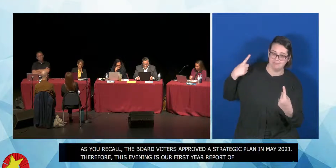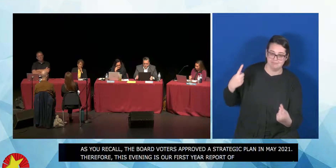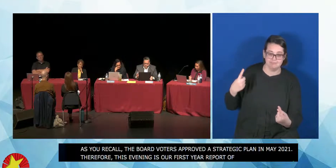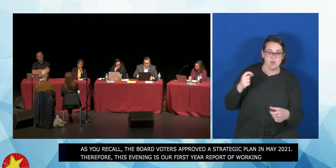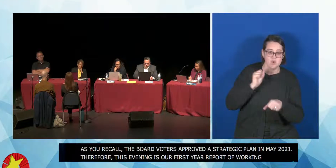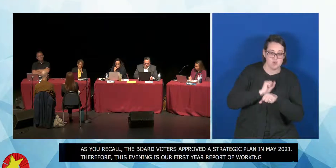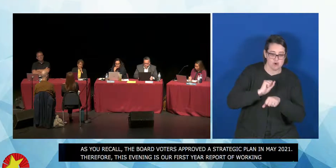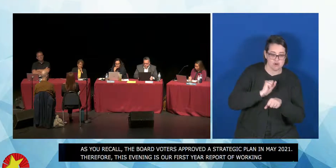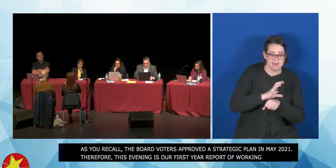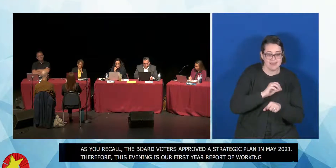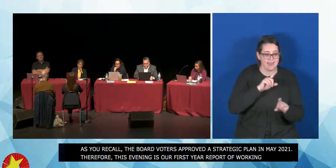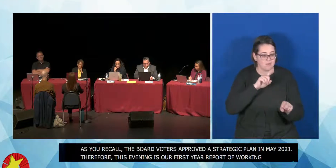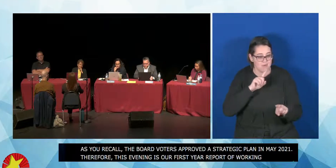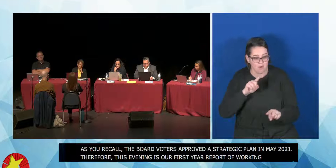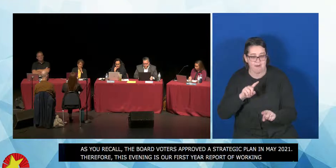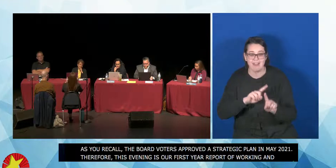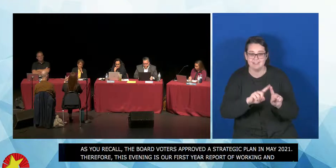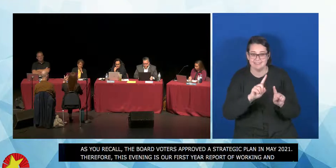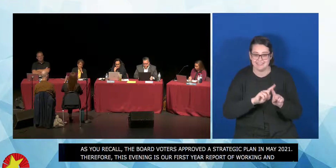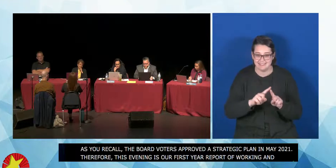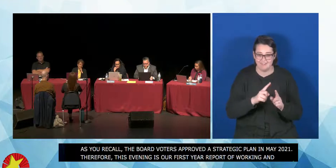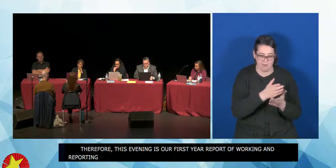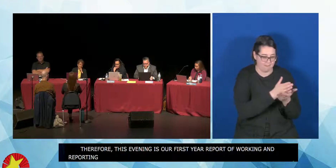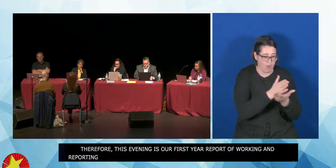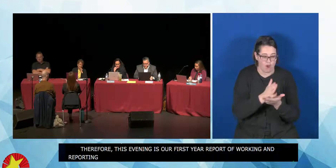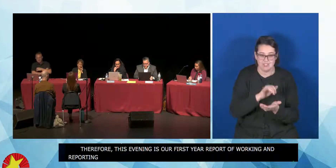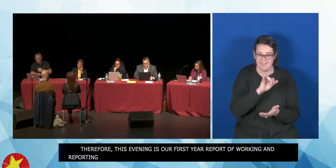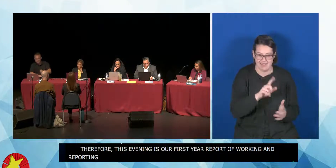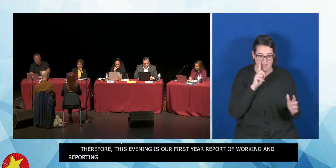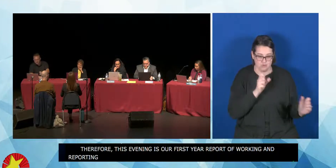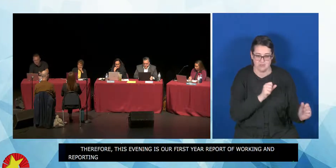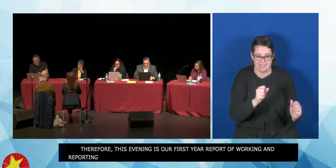on the various measures within the strategic plan.